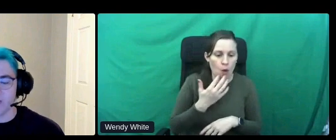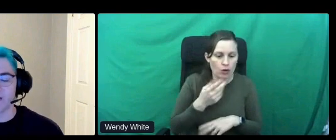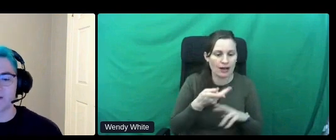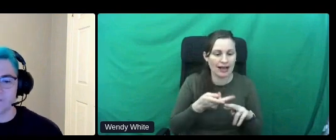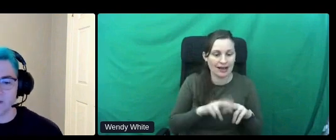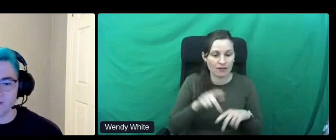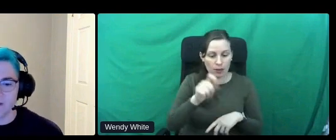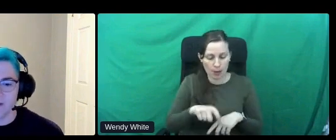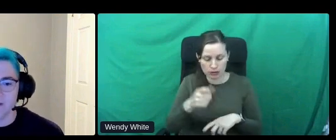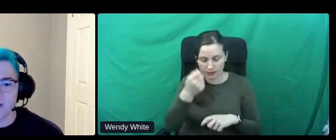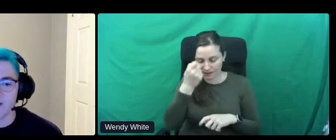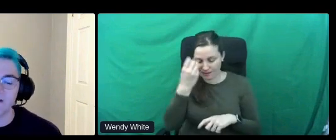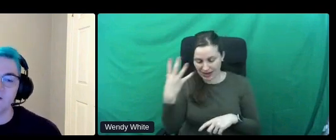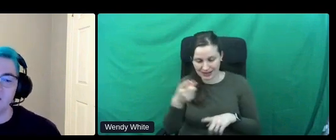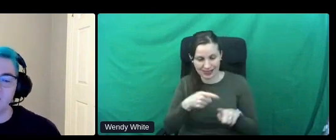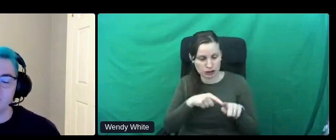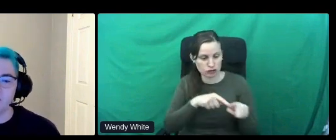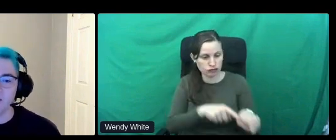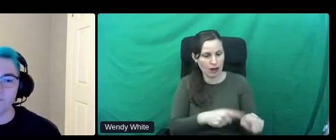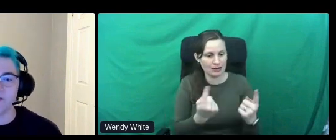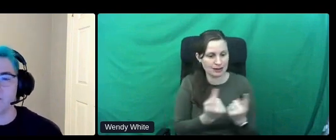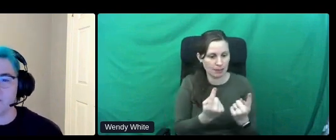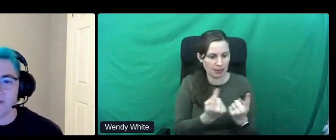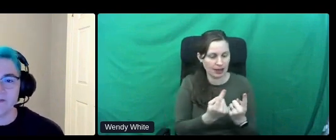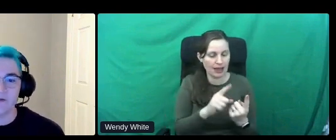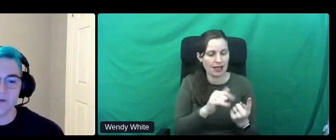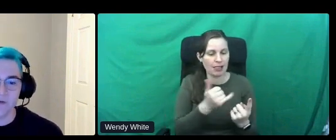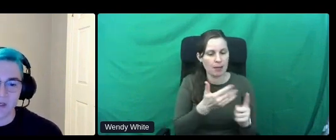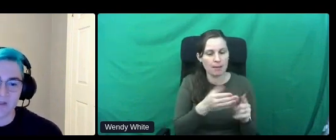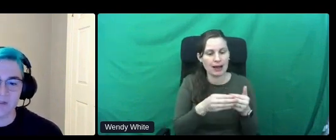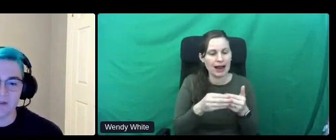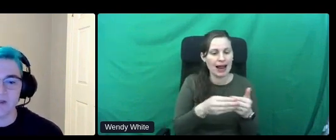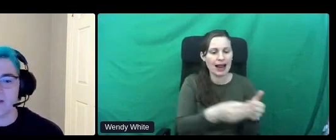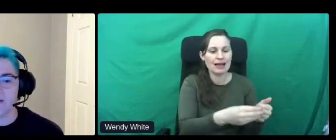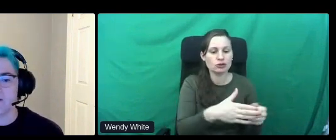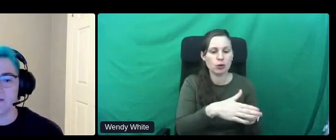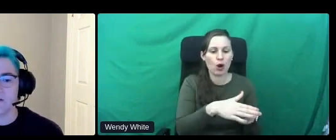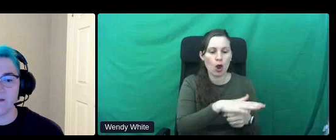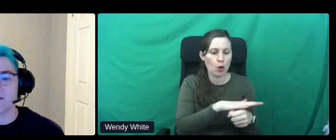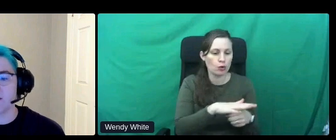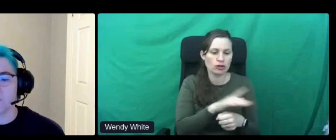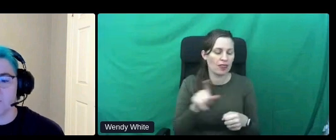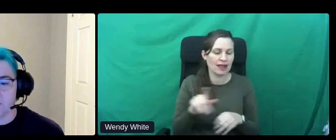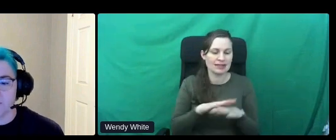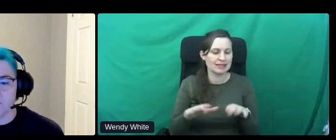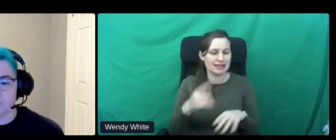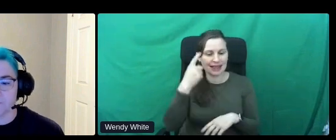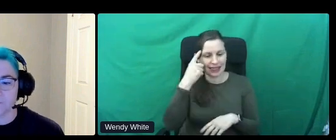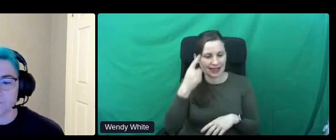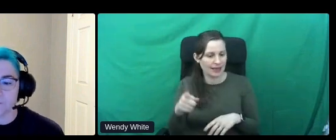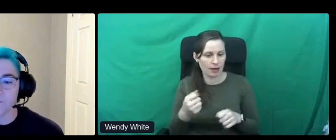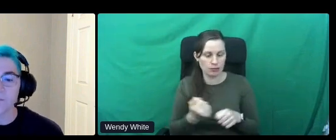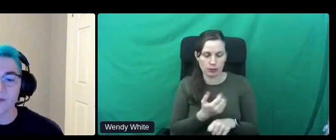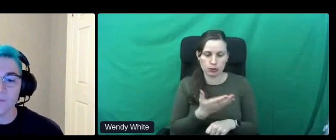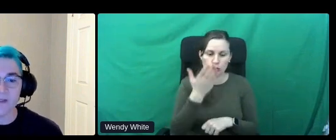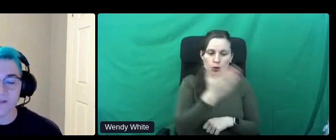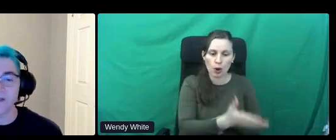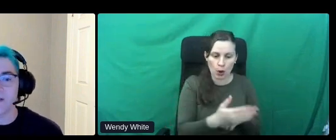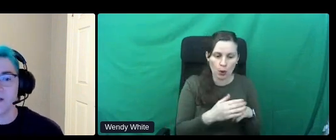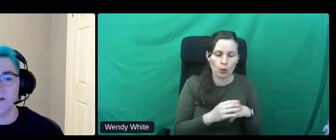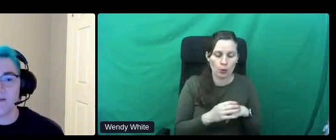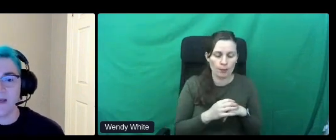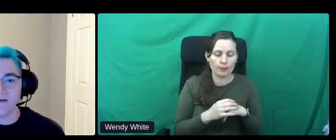they've tracked something, then they might be led to a location that they didn't think that they were going to.